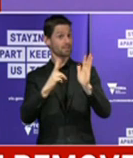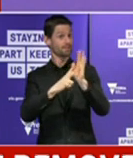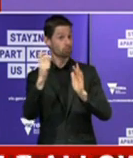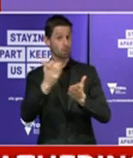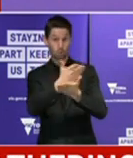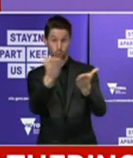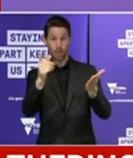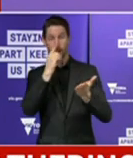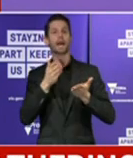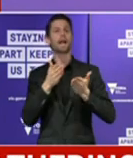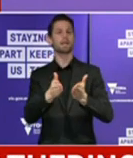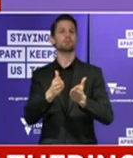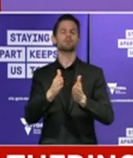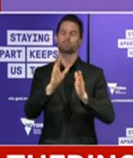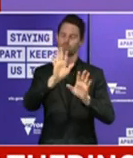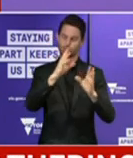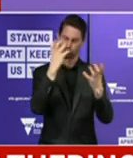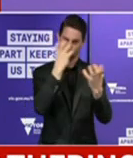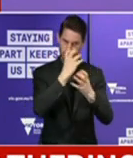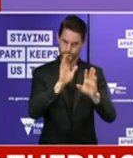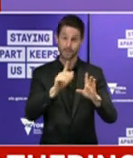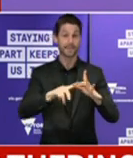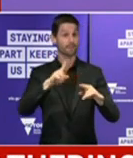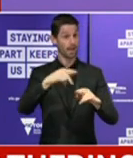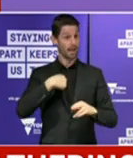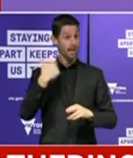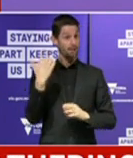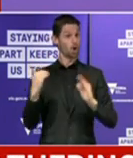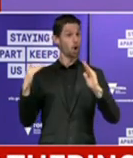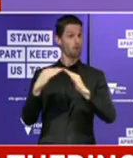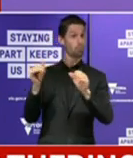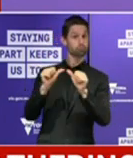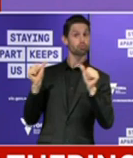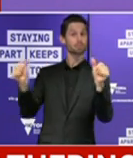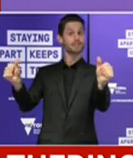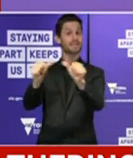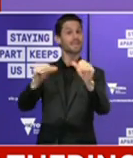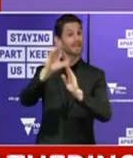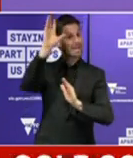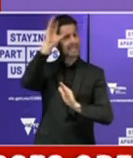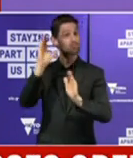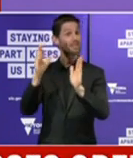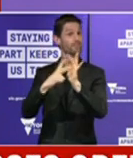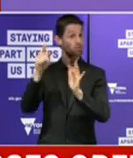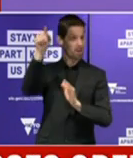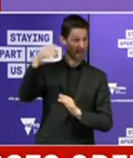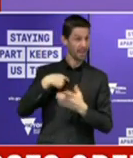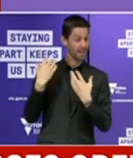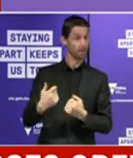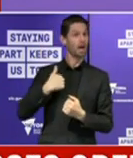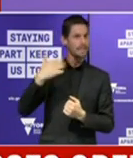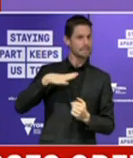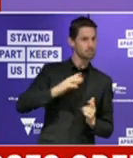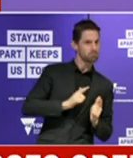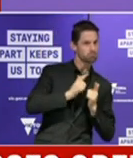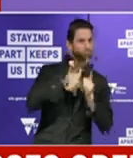can travel, if you have a property in regional Victoria and you want to travel to that property